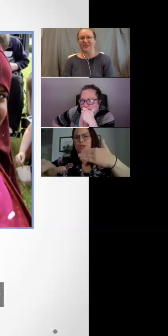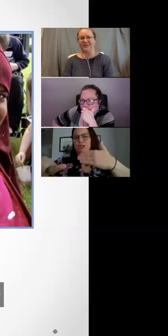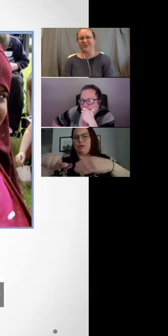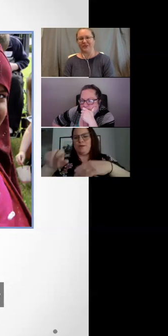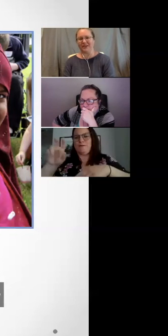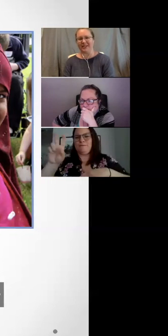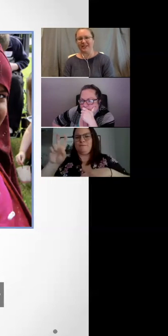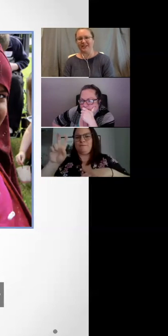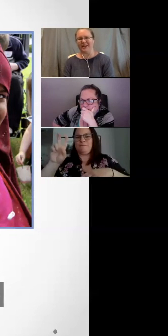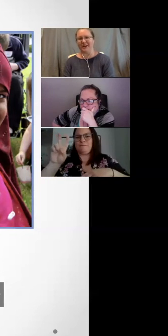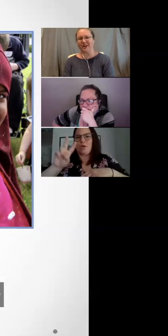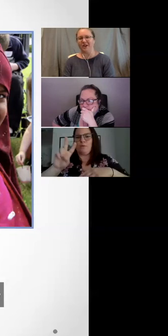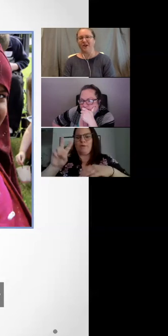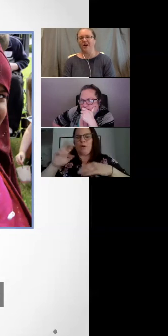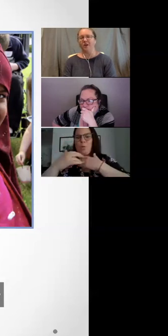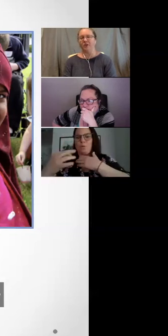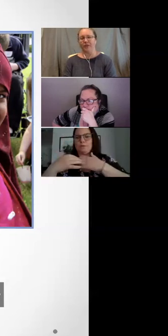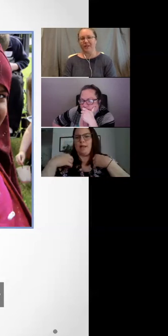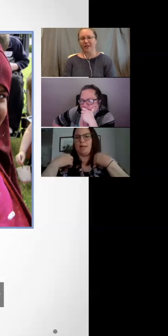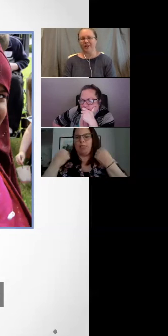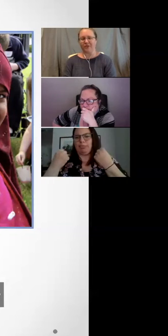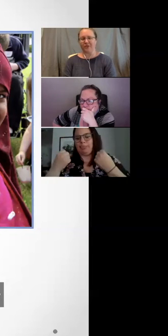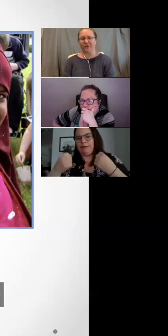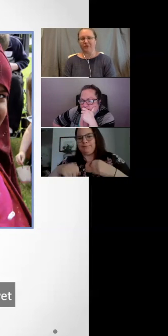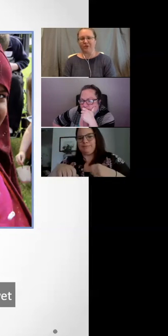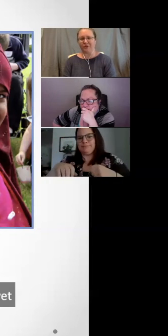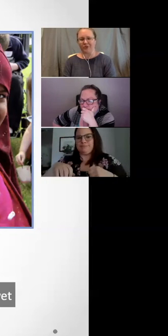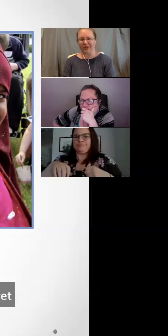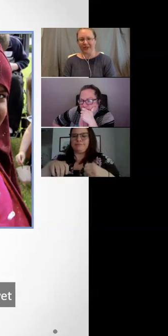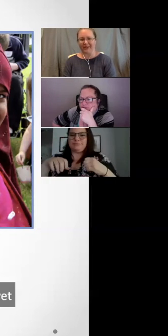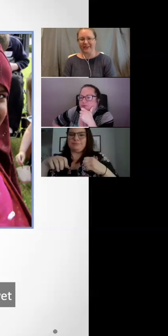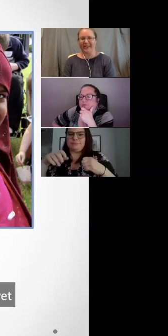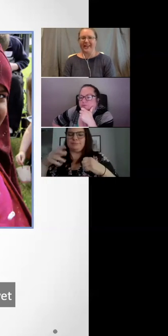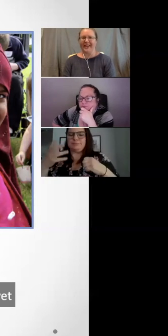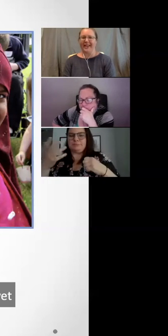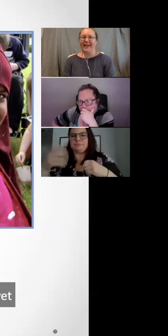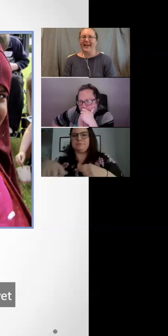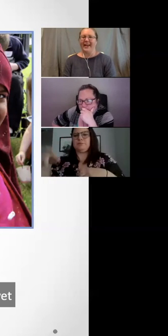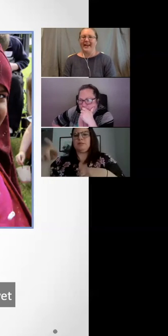is kind of ironic, and yet they are running under Vancouver Coastal Health.